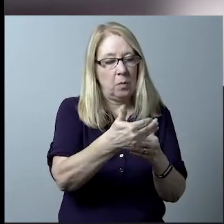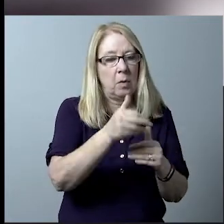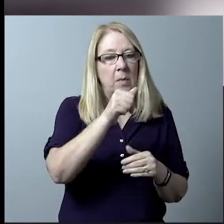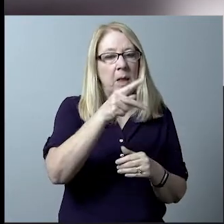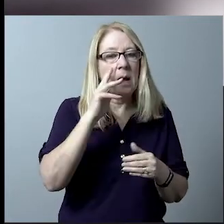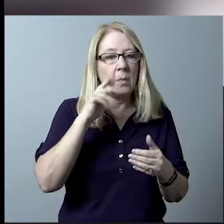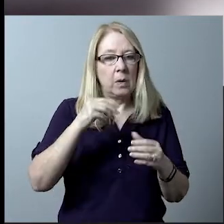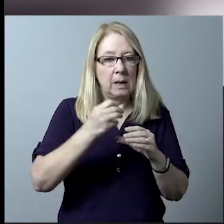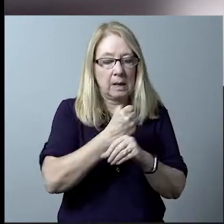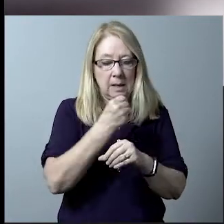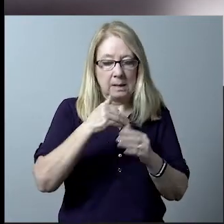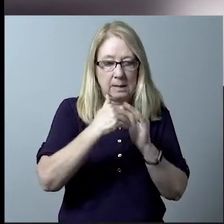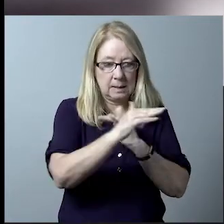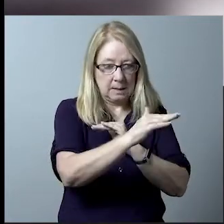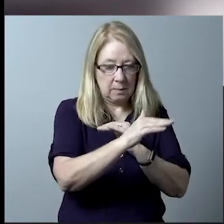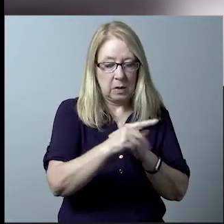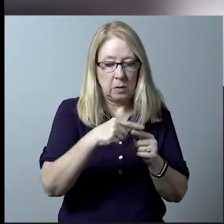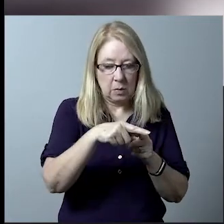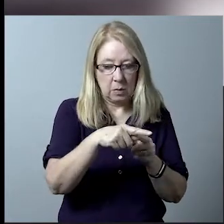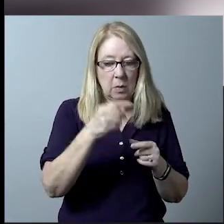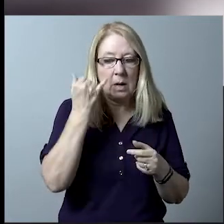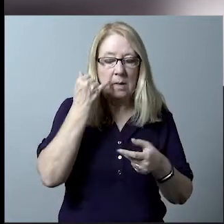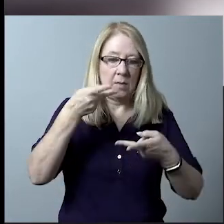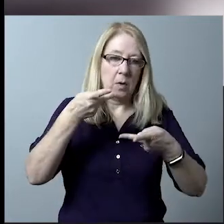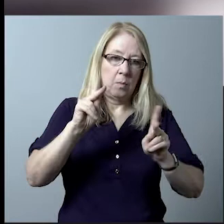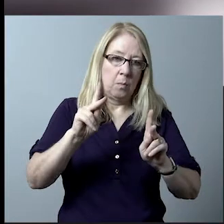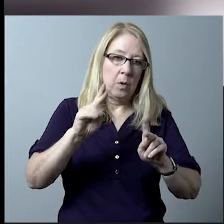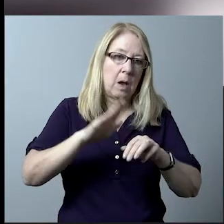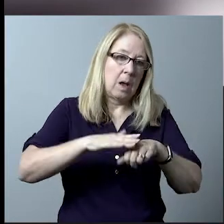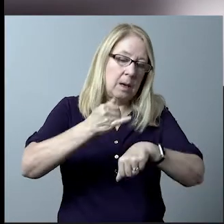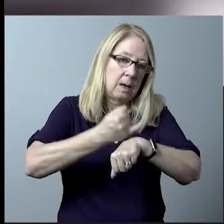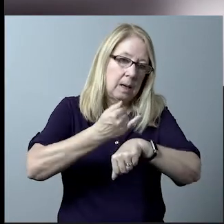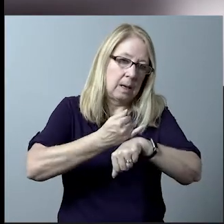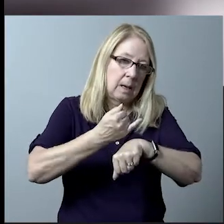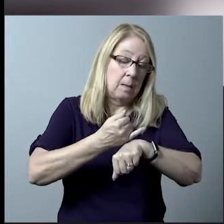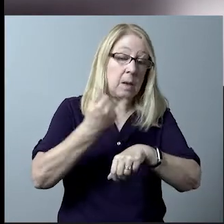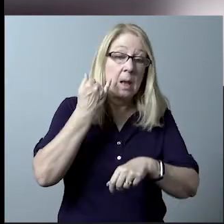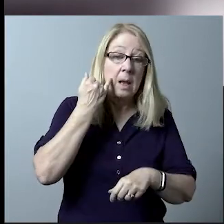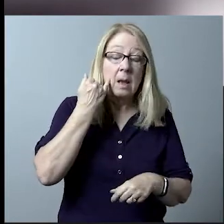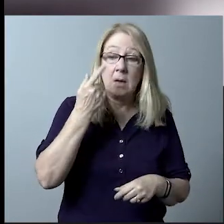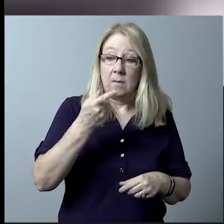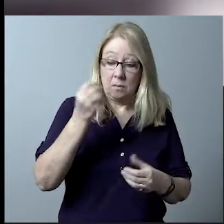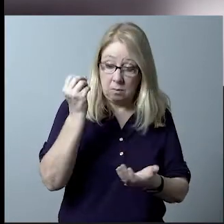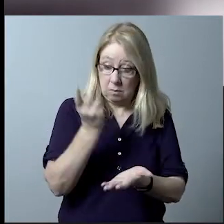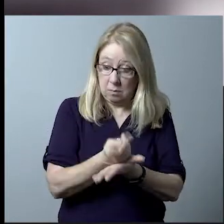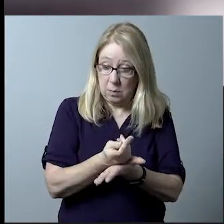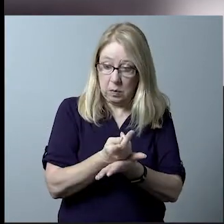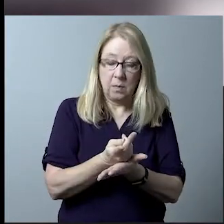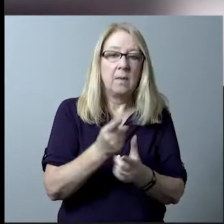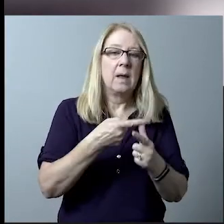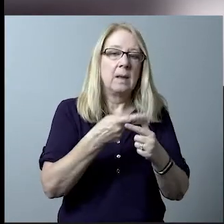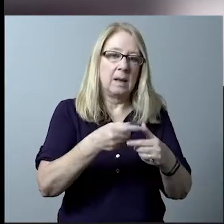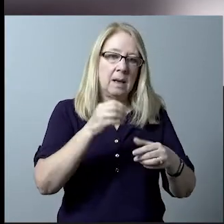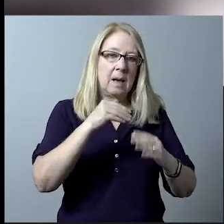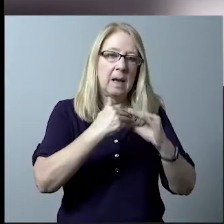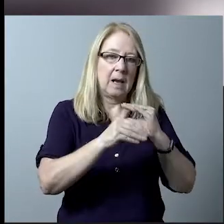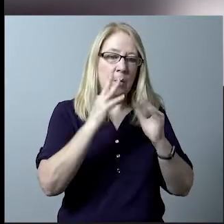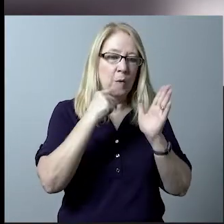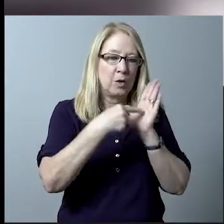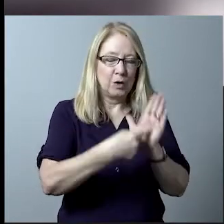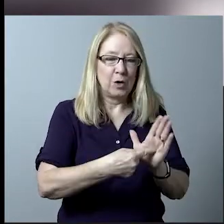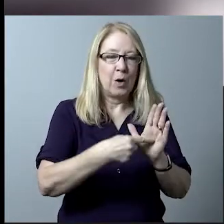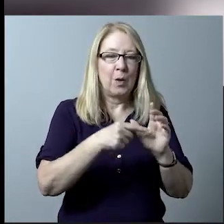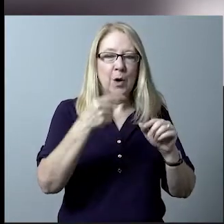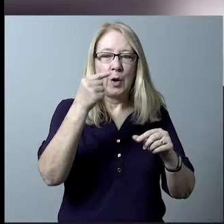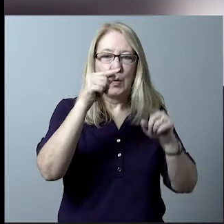room. The app will send you an email indicating if you are allowed to come to campus that day. If you are approved to come to campus, your email